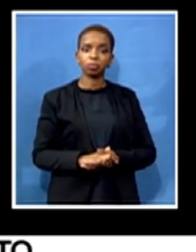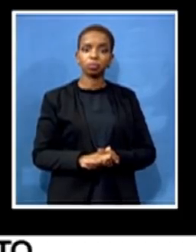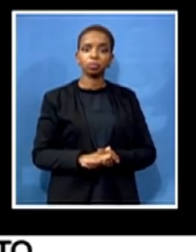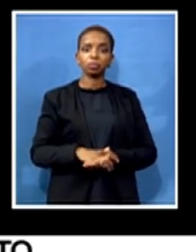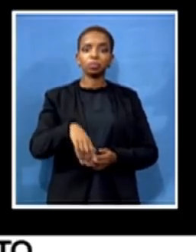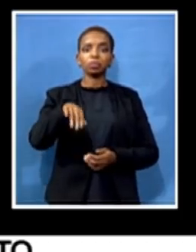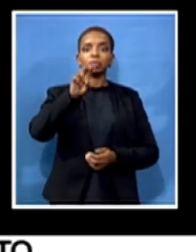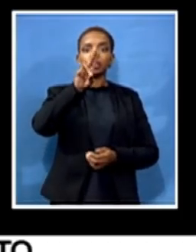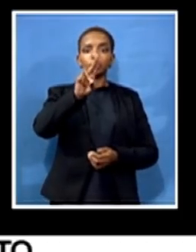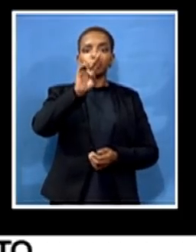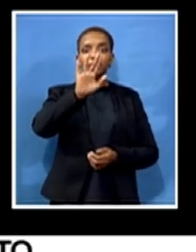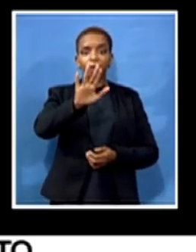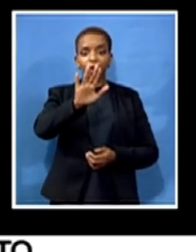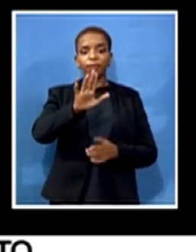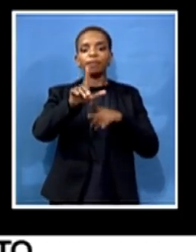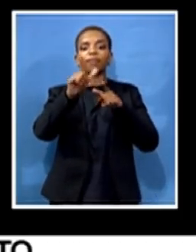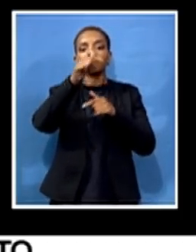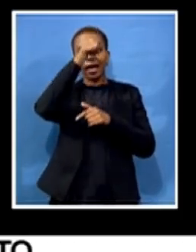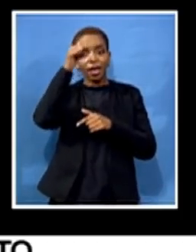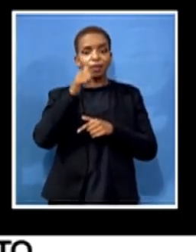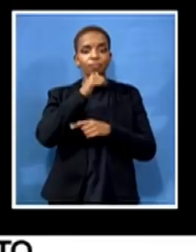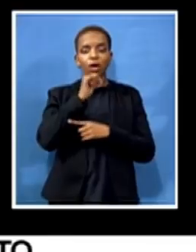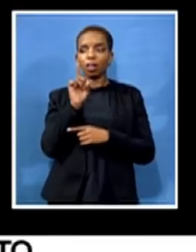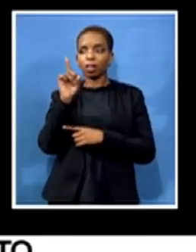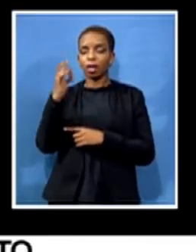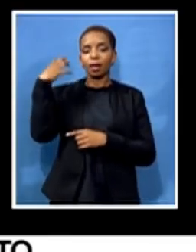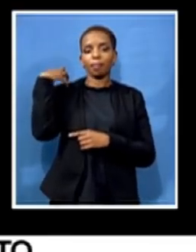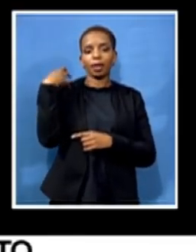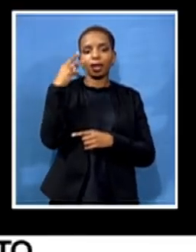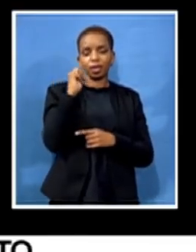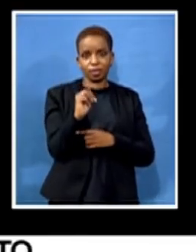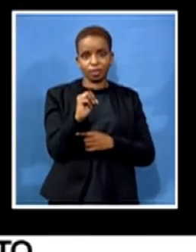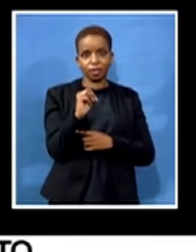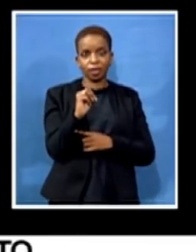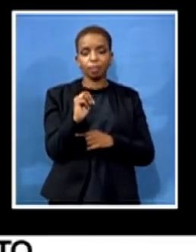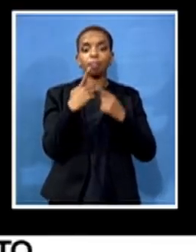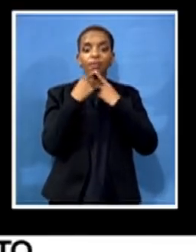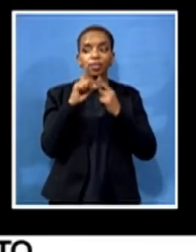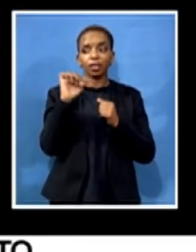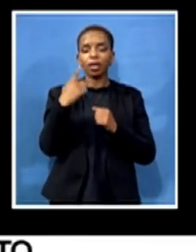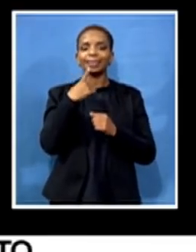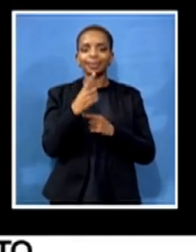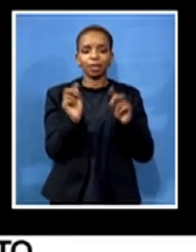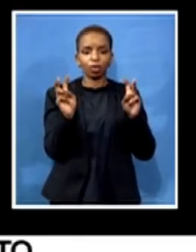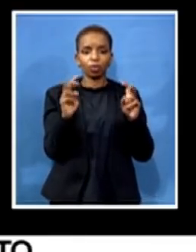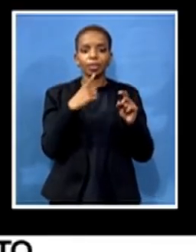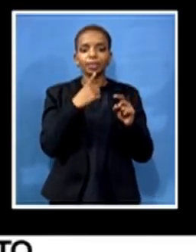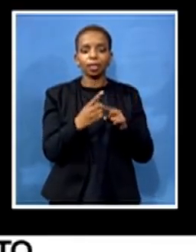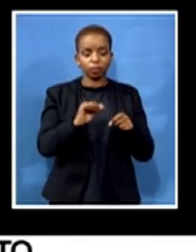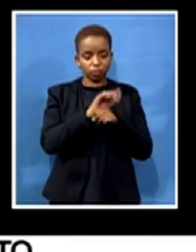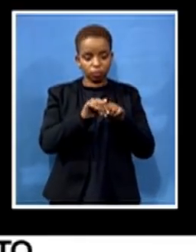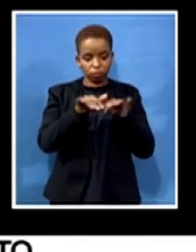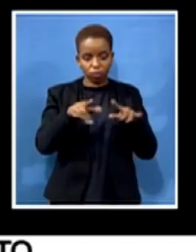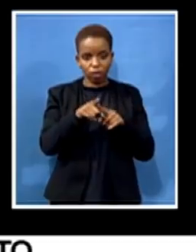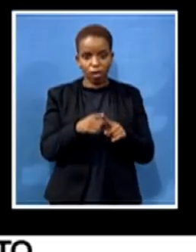said that COVID-19 offers, and I quote, us an opportunity to accelerate the implementation of some long